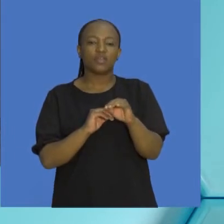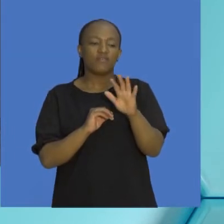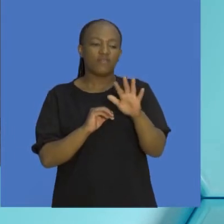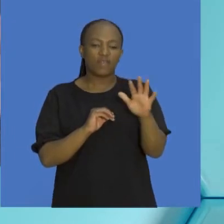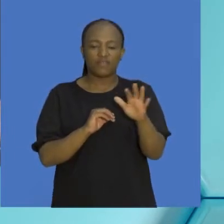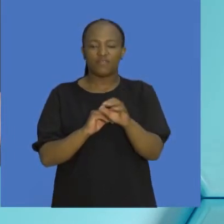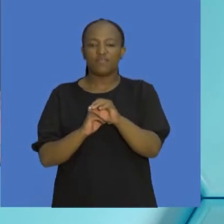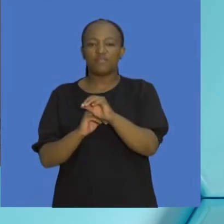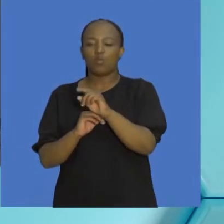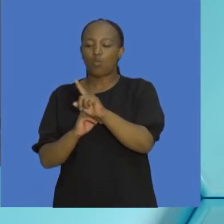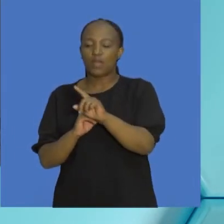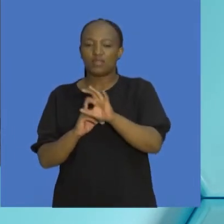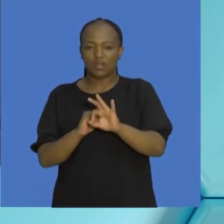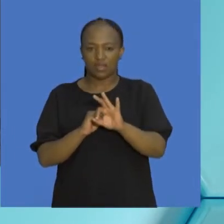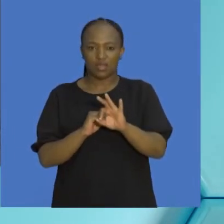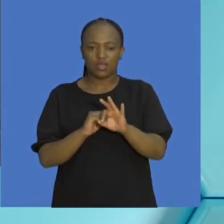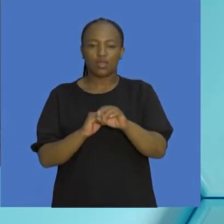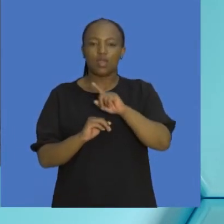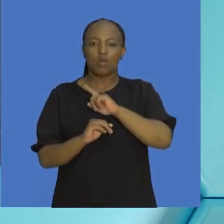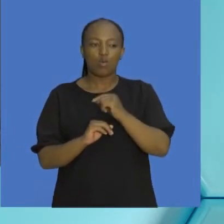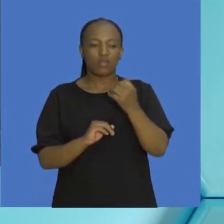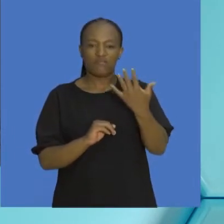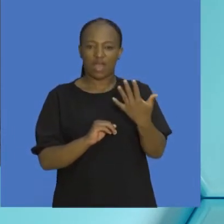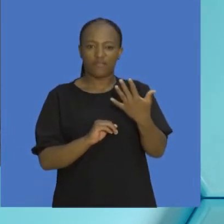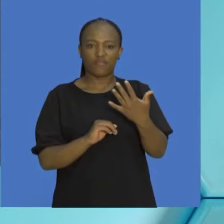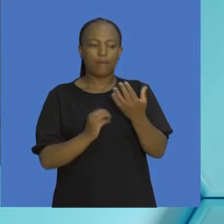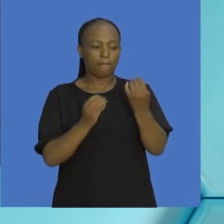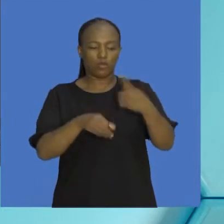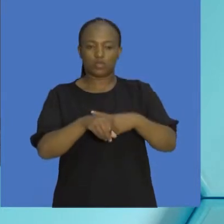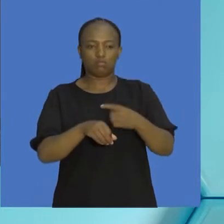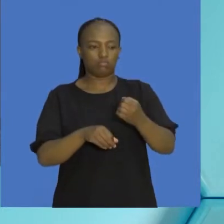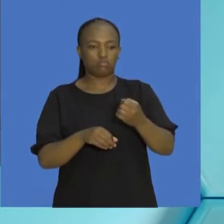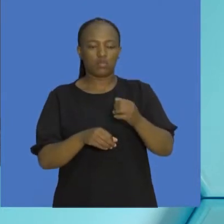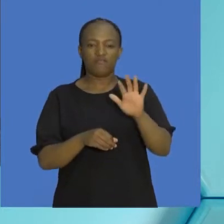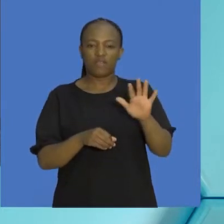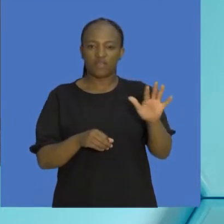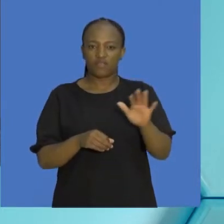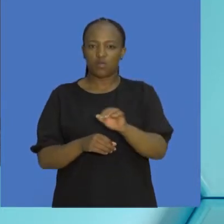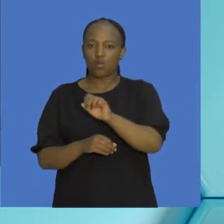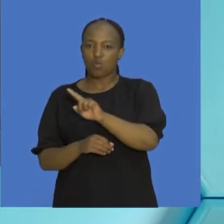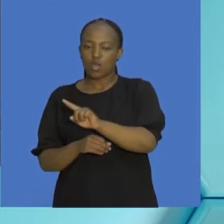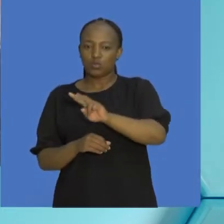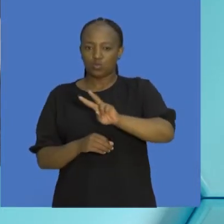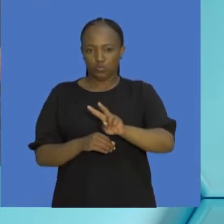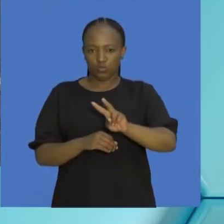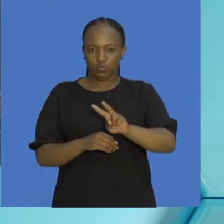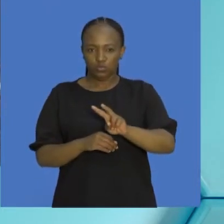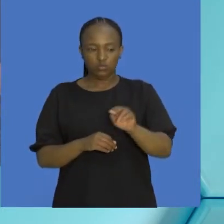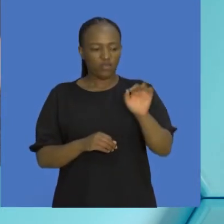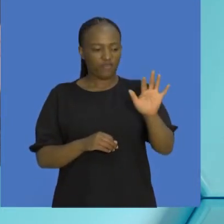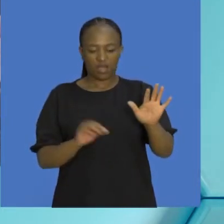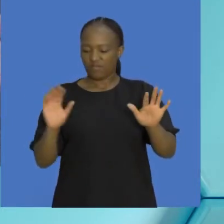5, 1, 3. 5 is the mode because 5 is most occurring because I have 5, 5 and 1,